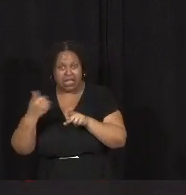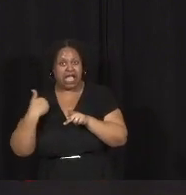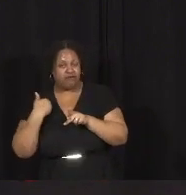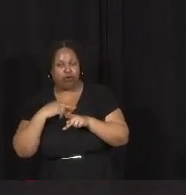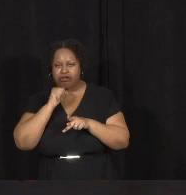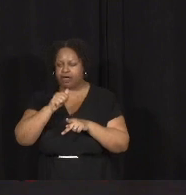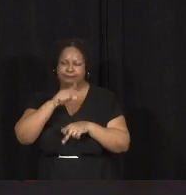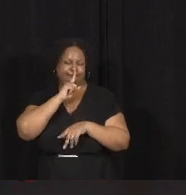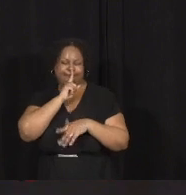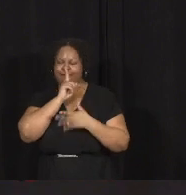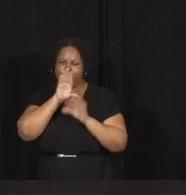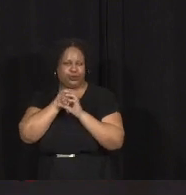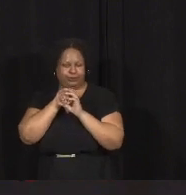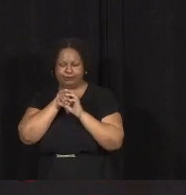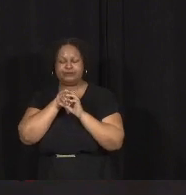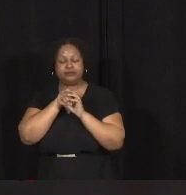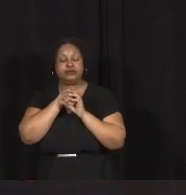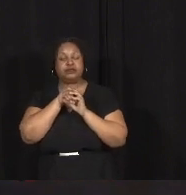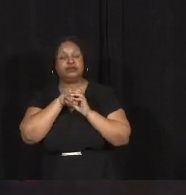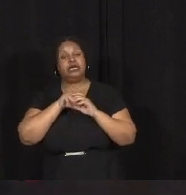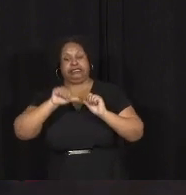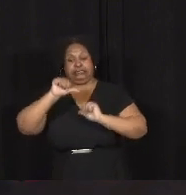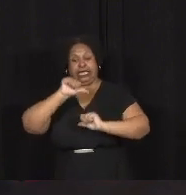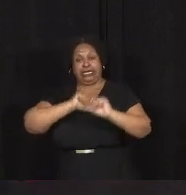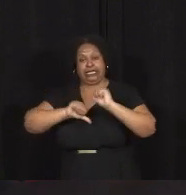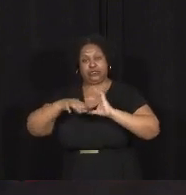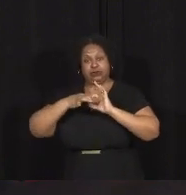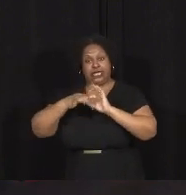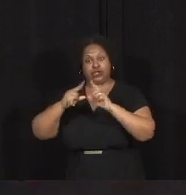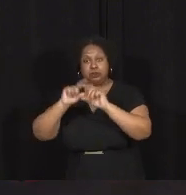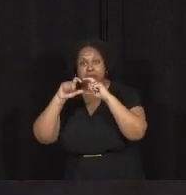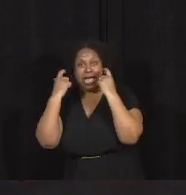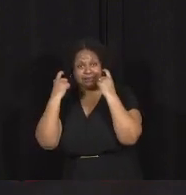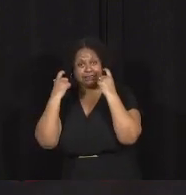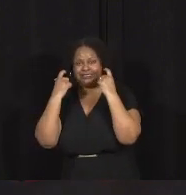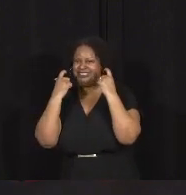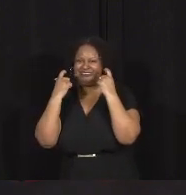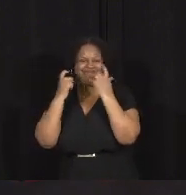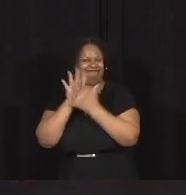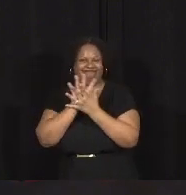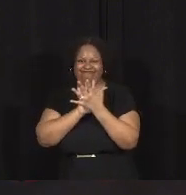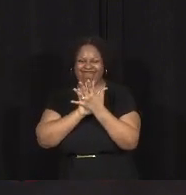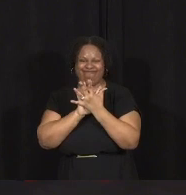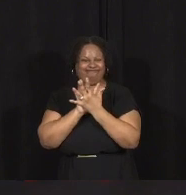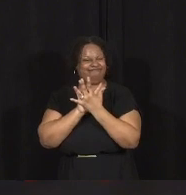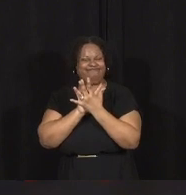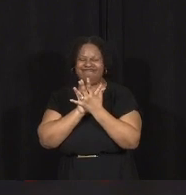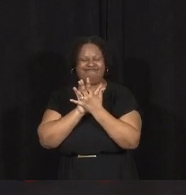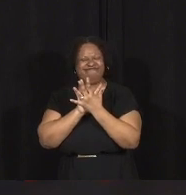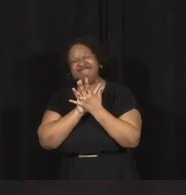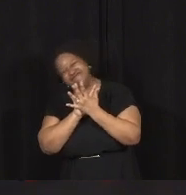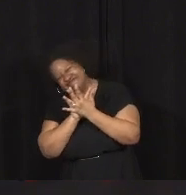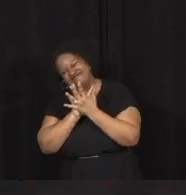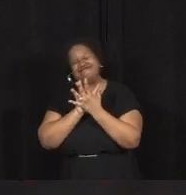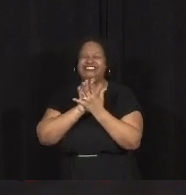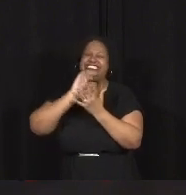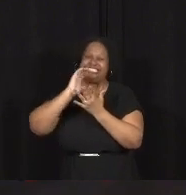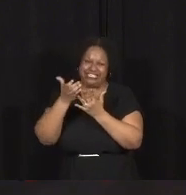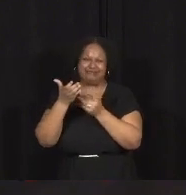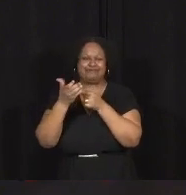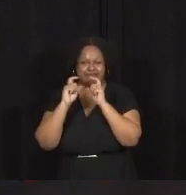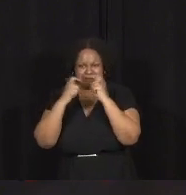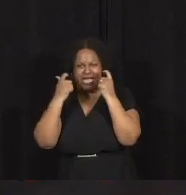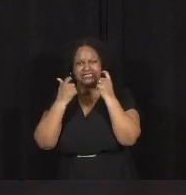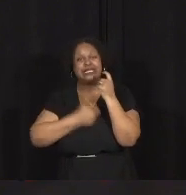masks has been that they really are best preserved for frontline healthcare staff